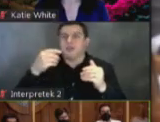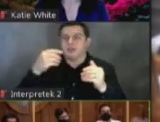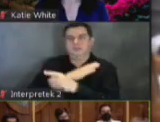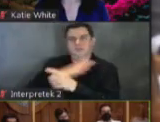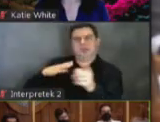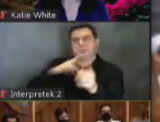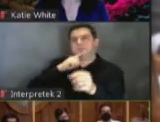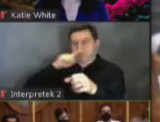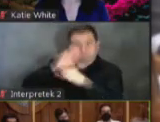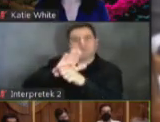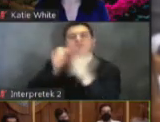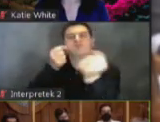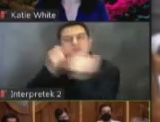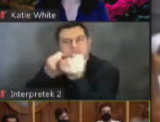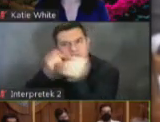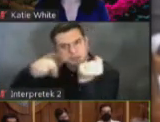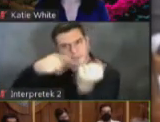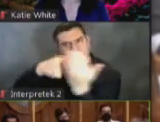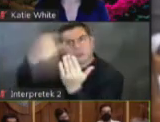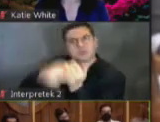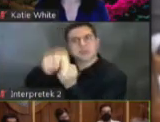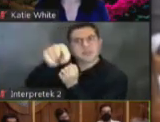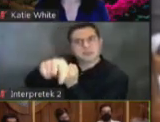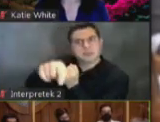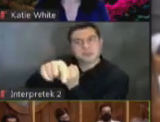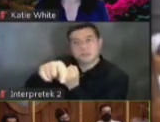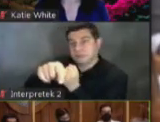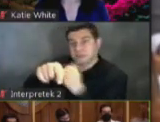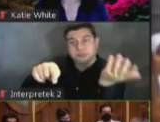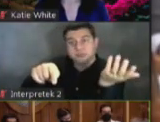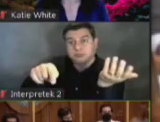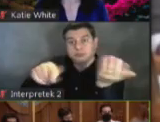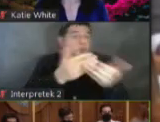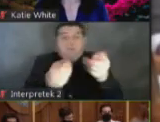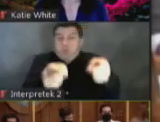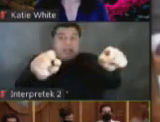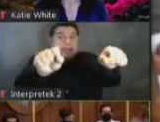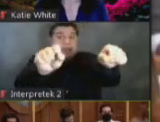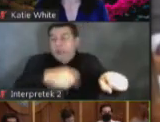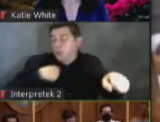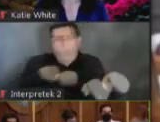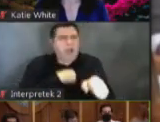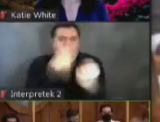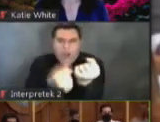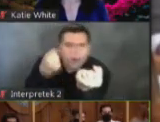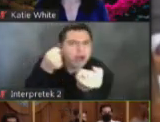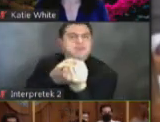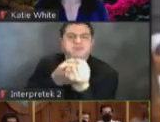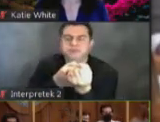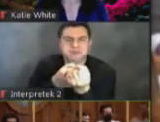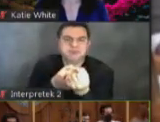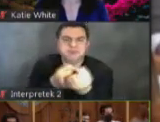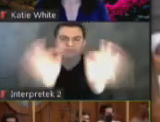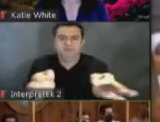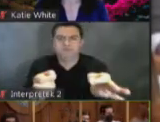this project however we can most be effective. So thank you everybody. Oh, I'm sorry, Adam, I didn't go to